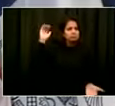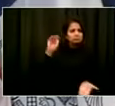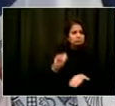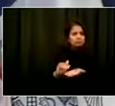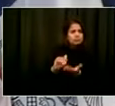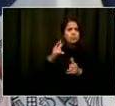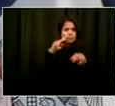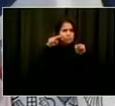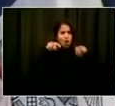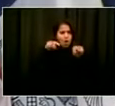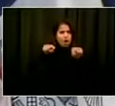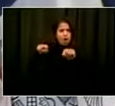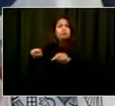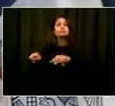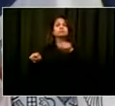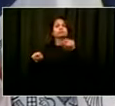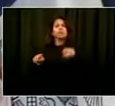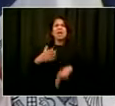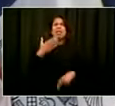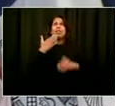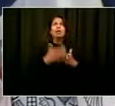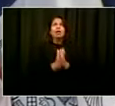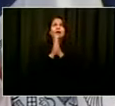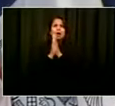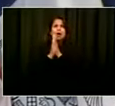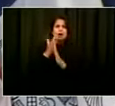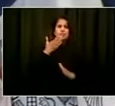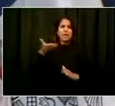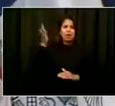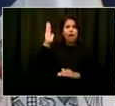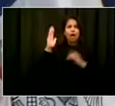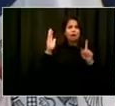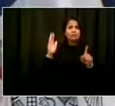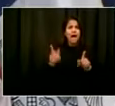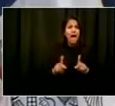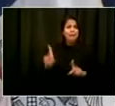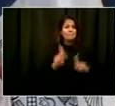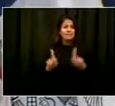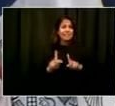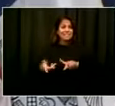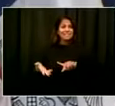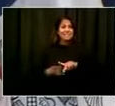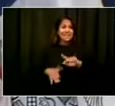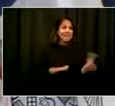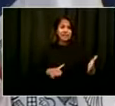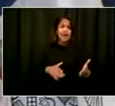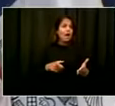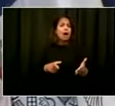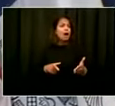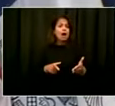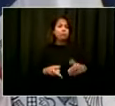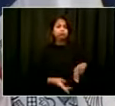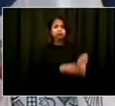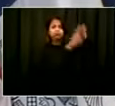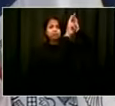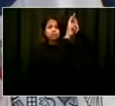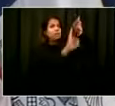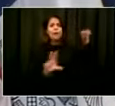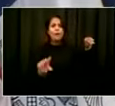not been increasing markedly. And, you know, we're dealing with something very different here, obviously, than we dealt with in March and April. But